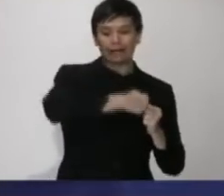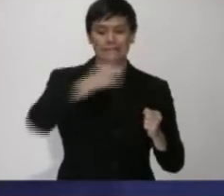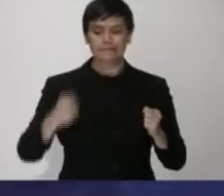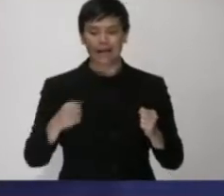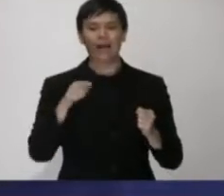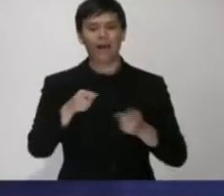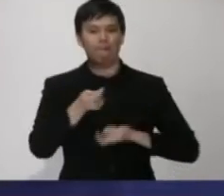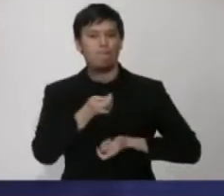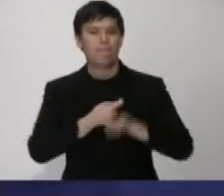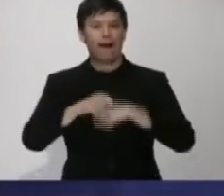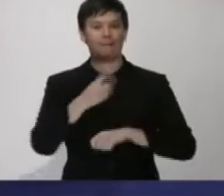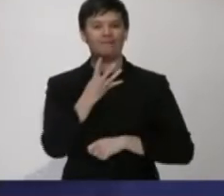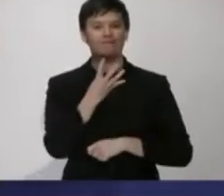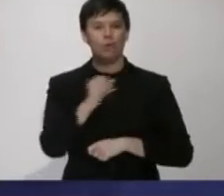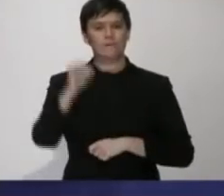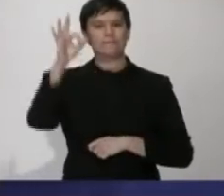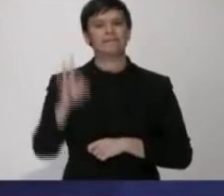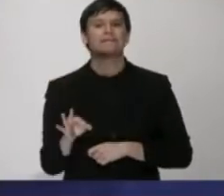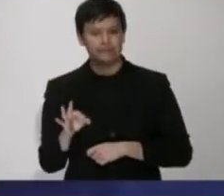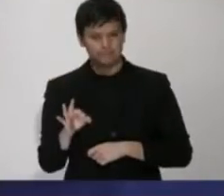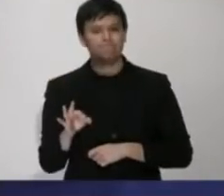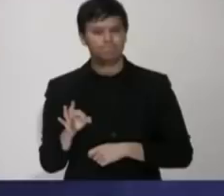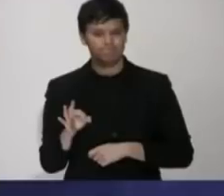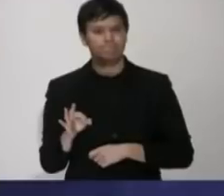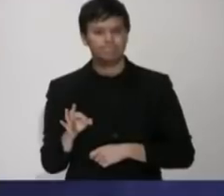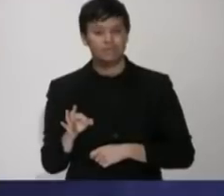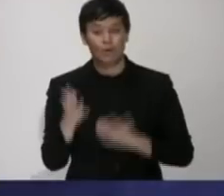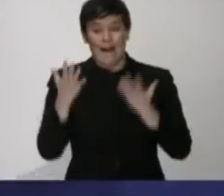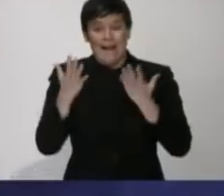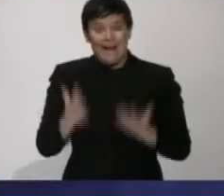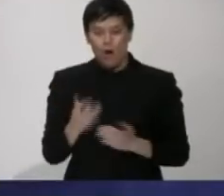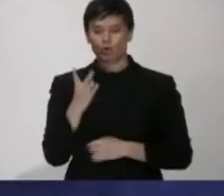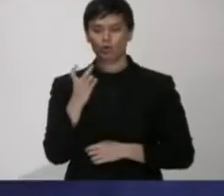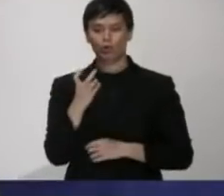those businesses most affected, they will be able to demonstrate